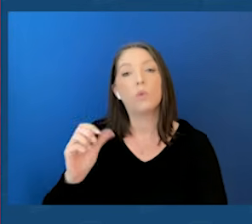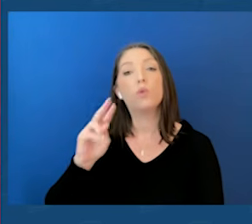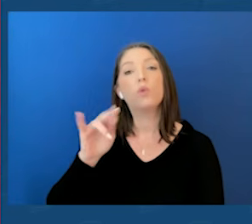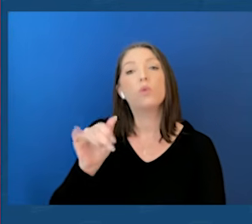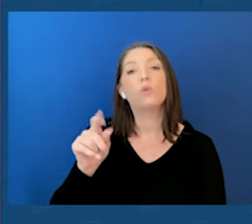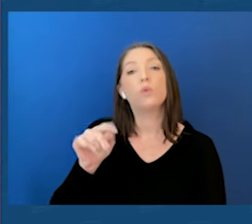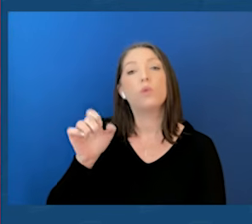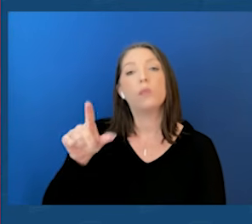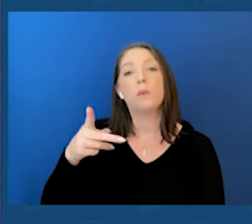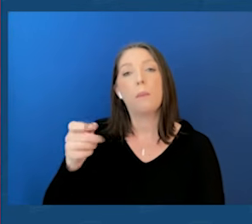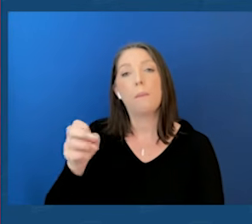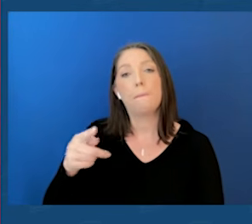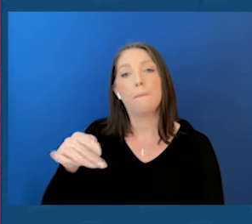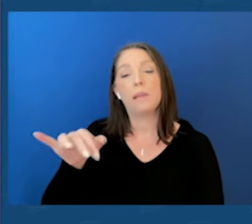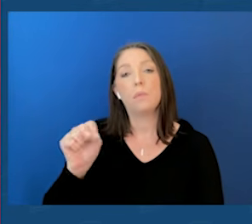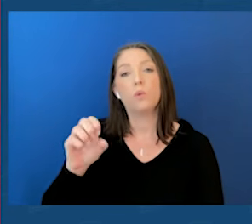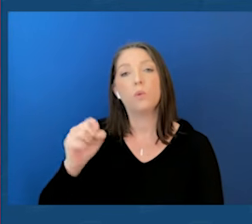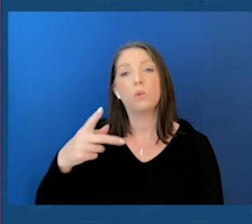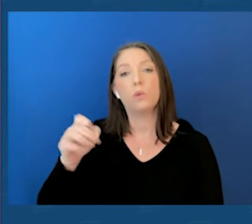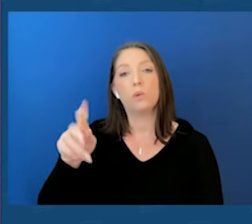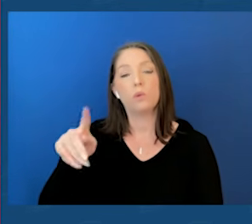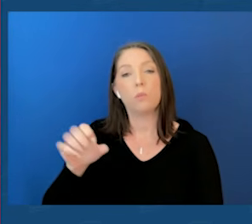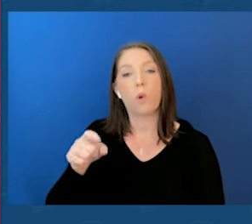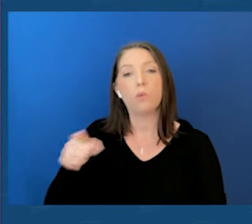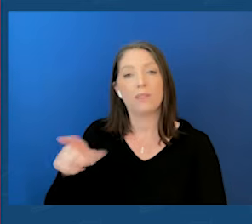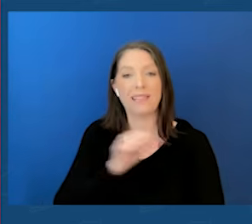here, knows this.